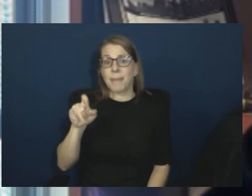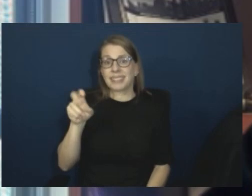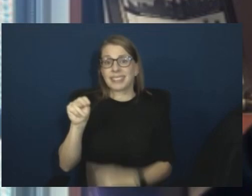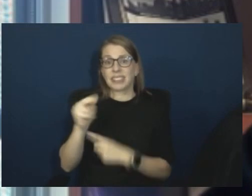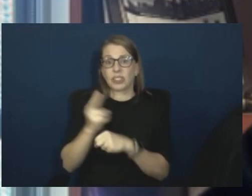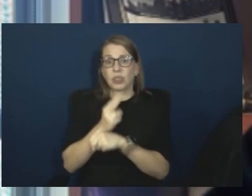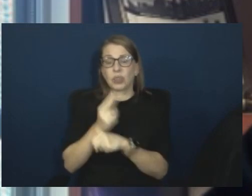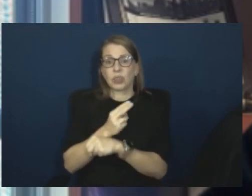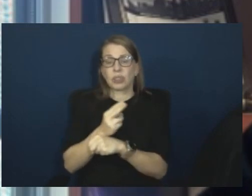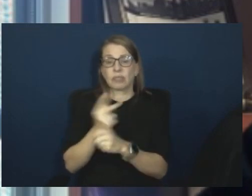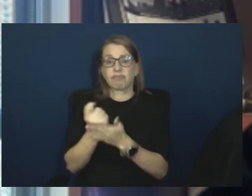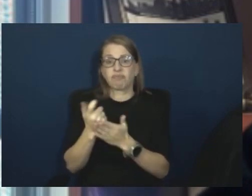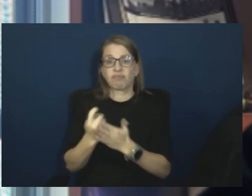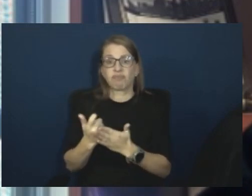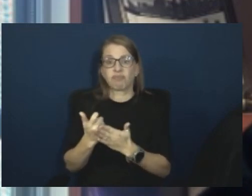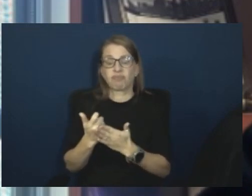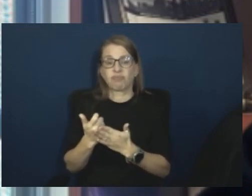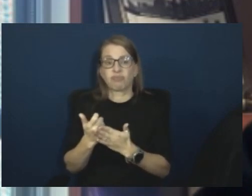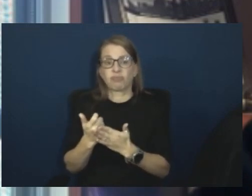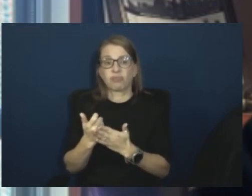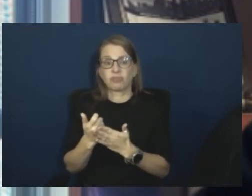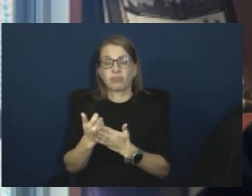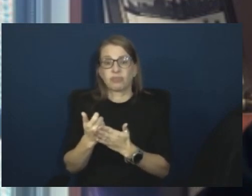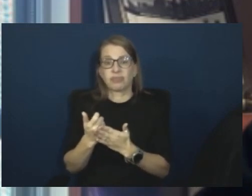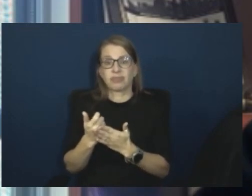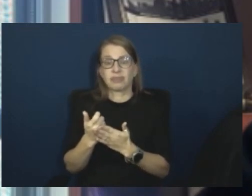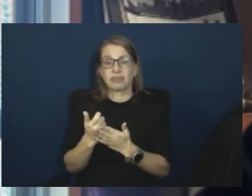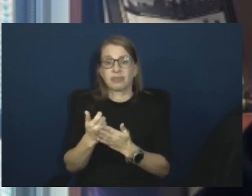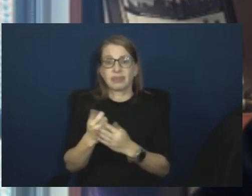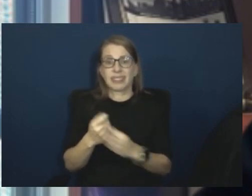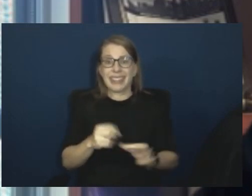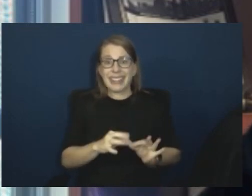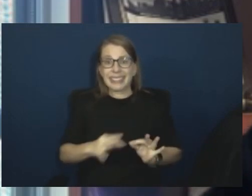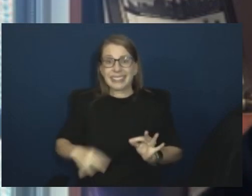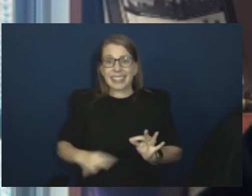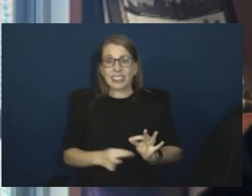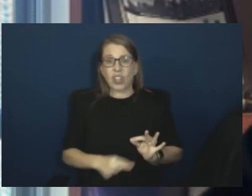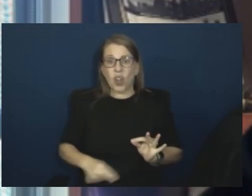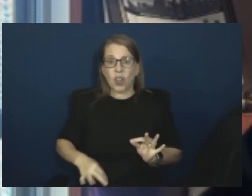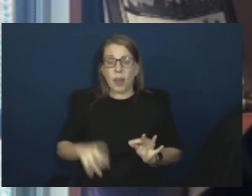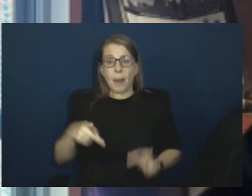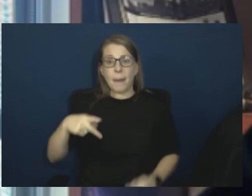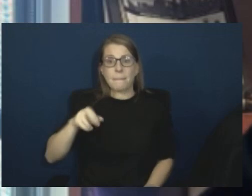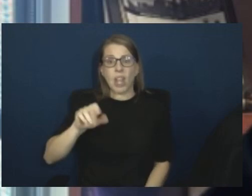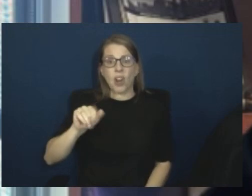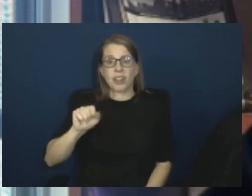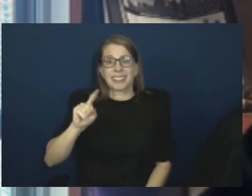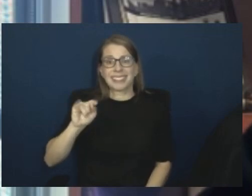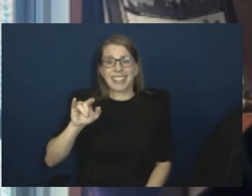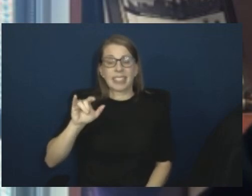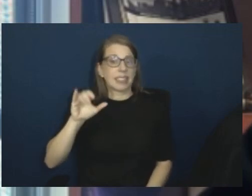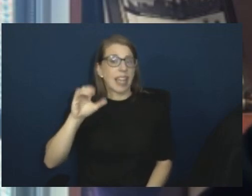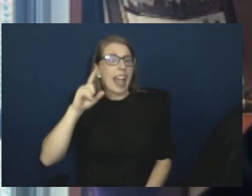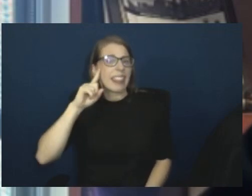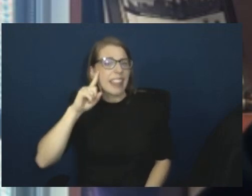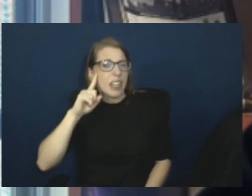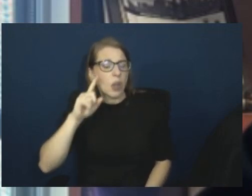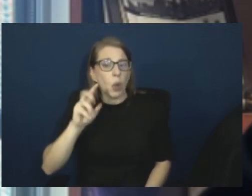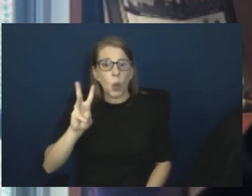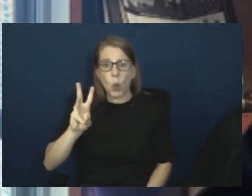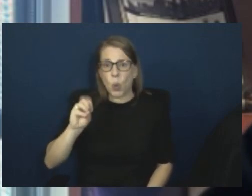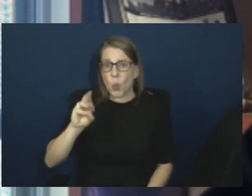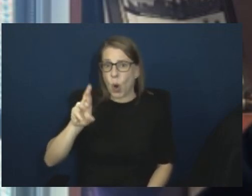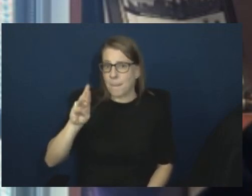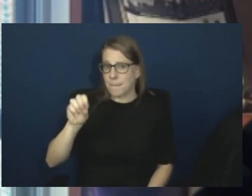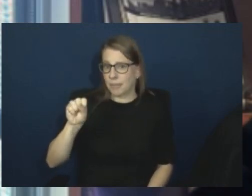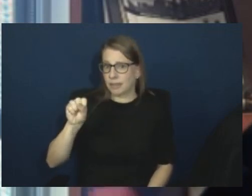to eliminate intestinal parasites, I believe worms from livestock.